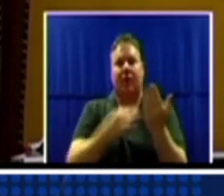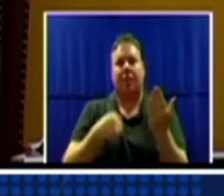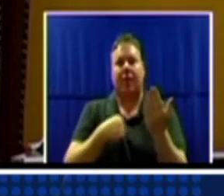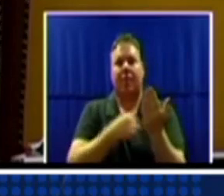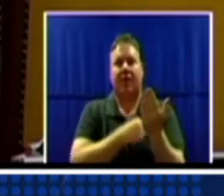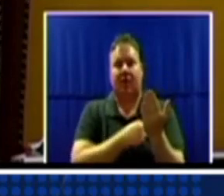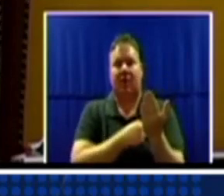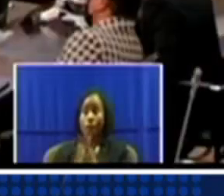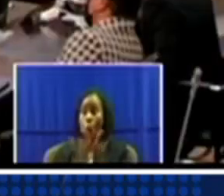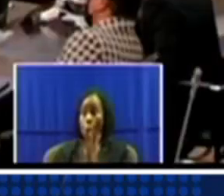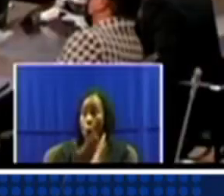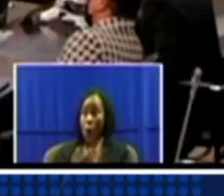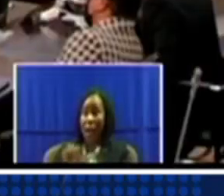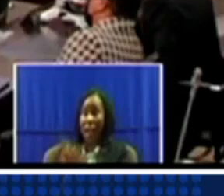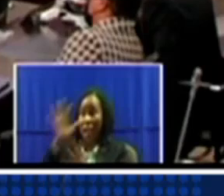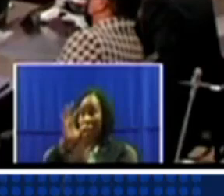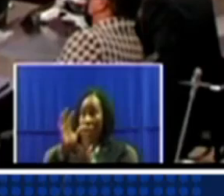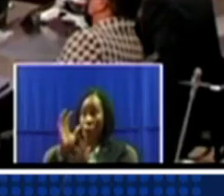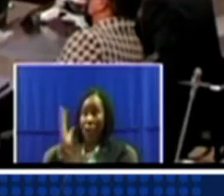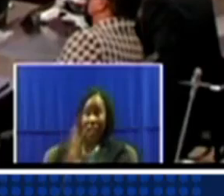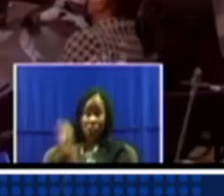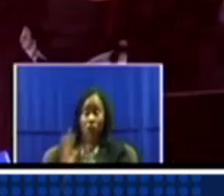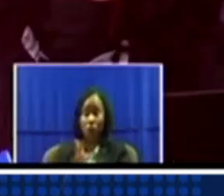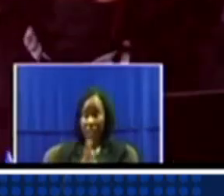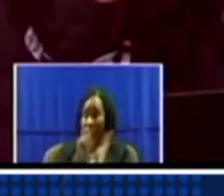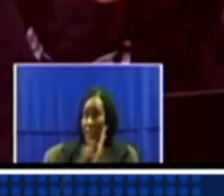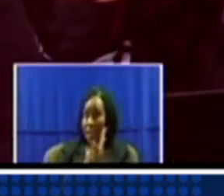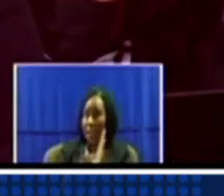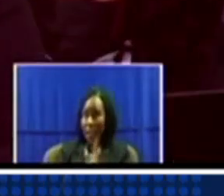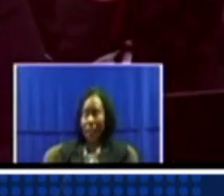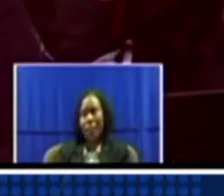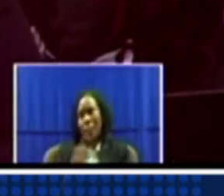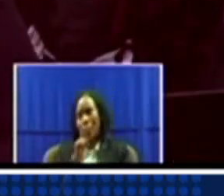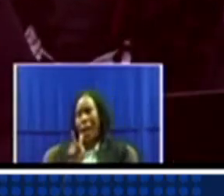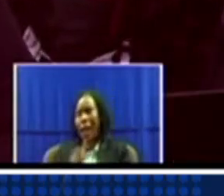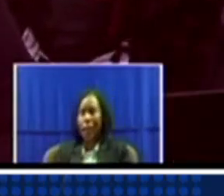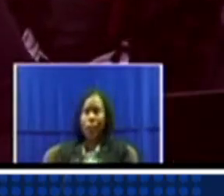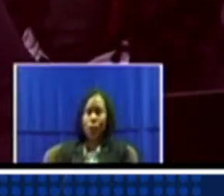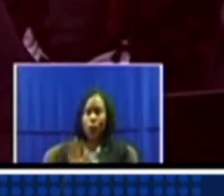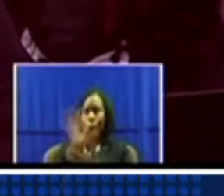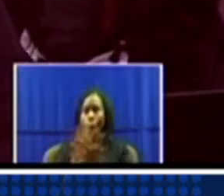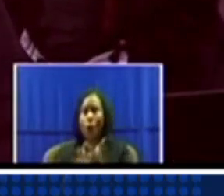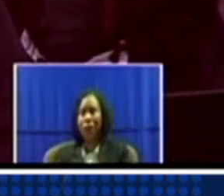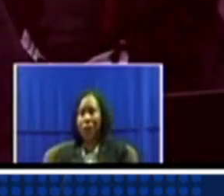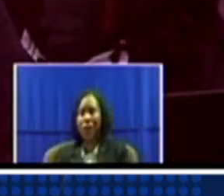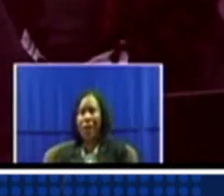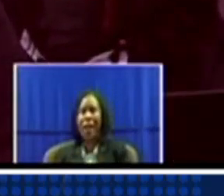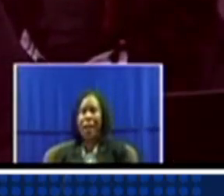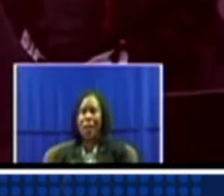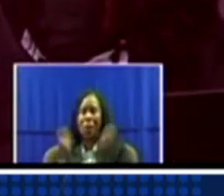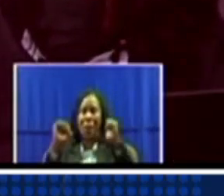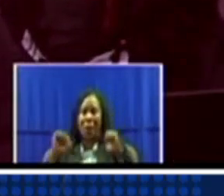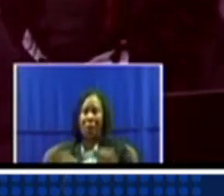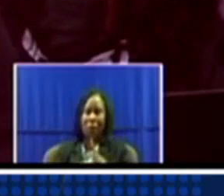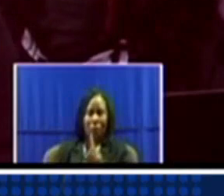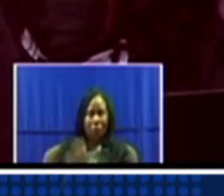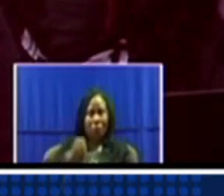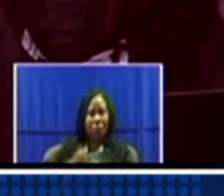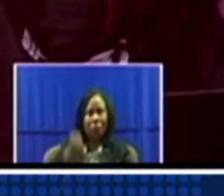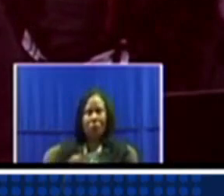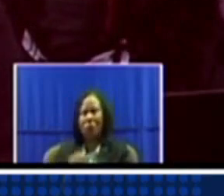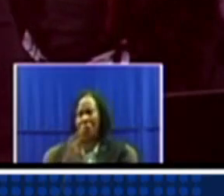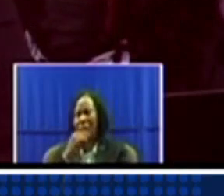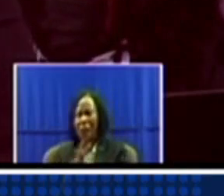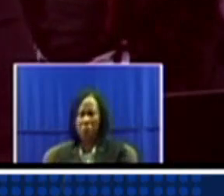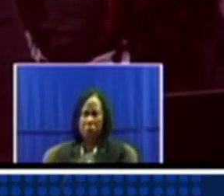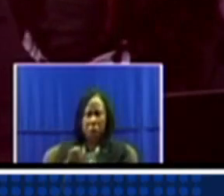issue. But we all know that once you take action against your own, there will be consequences. And in